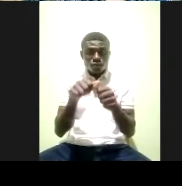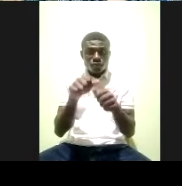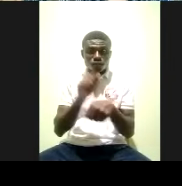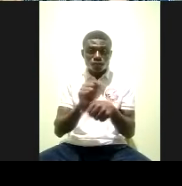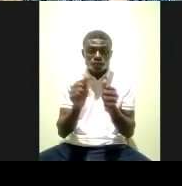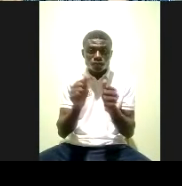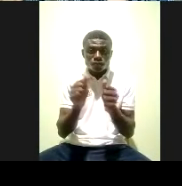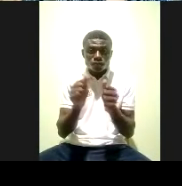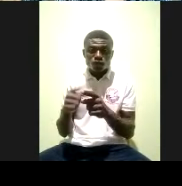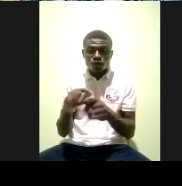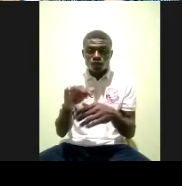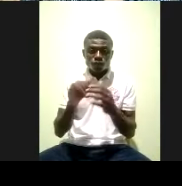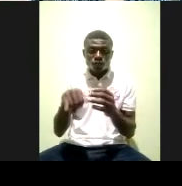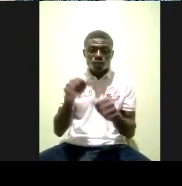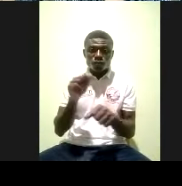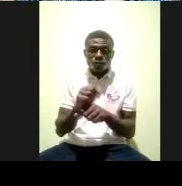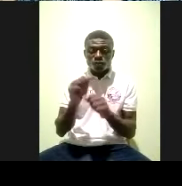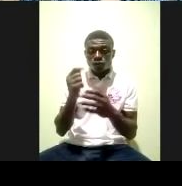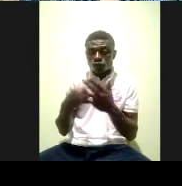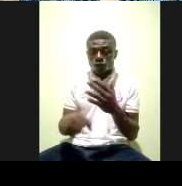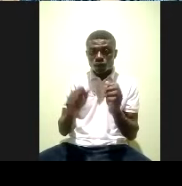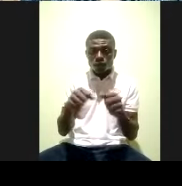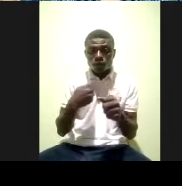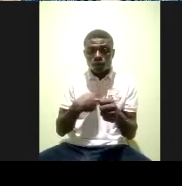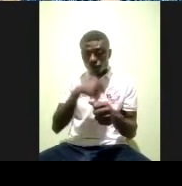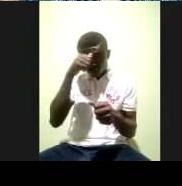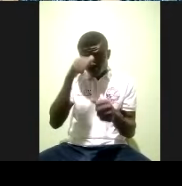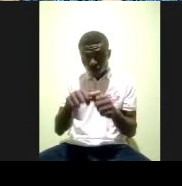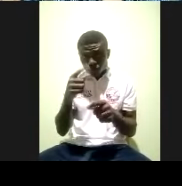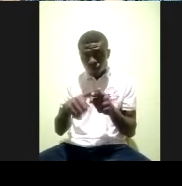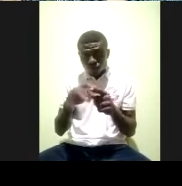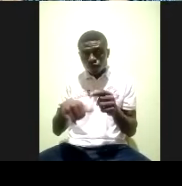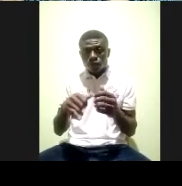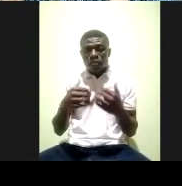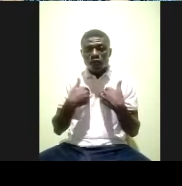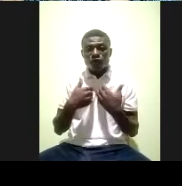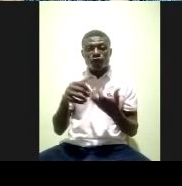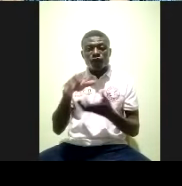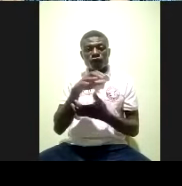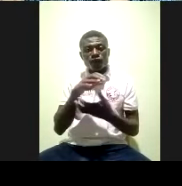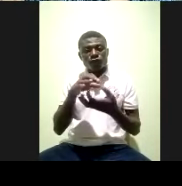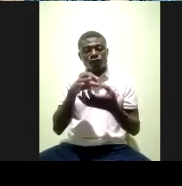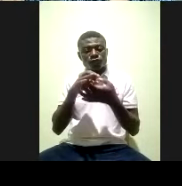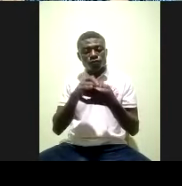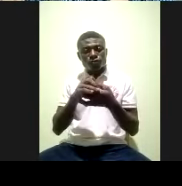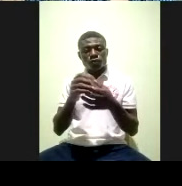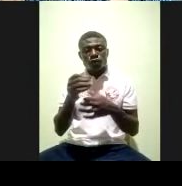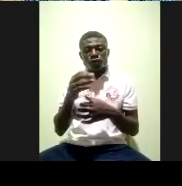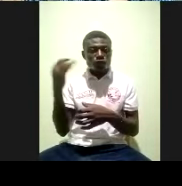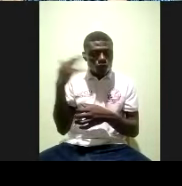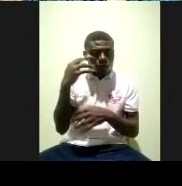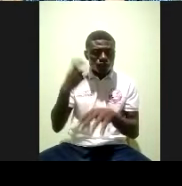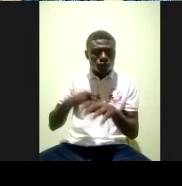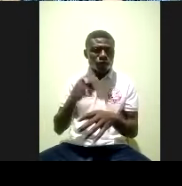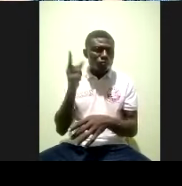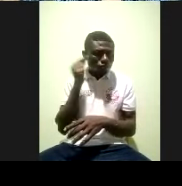words, poor ability to remember individual sounds or combination of sounds, difficulty listening to words and